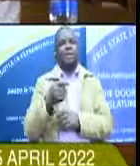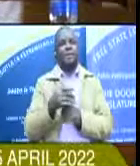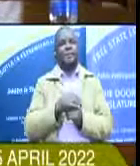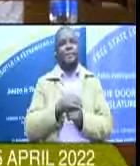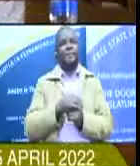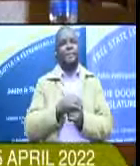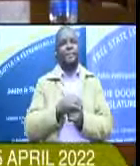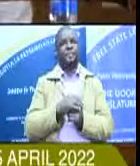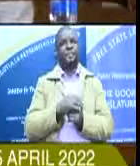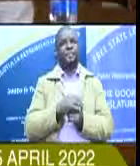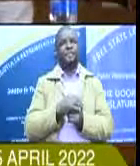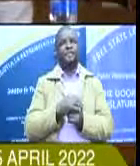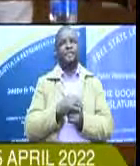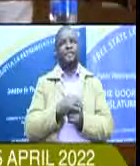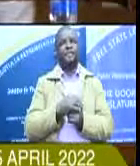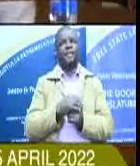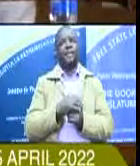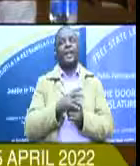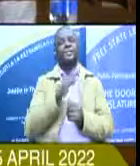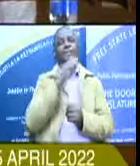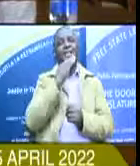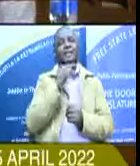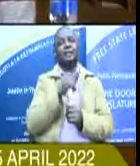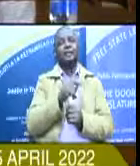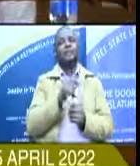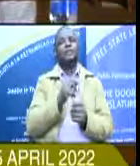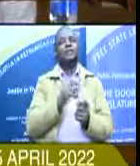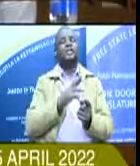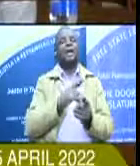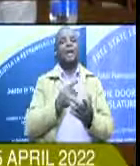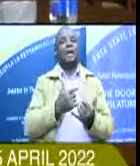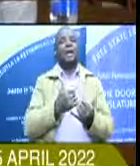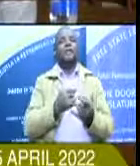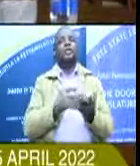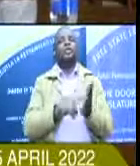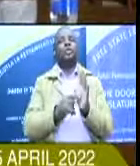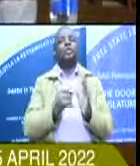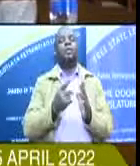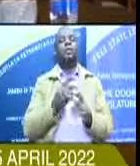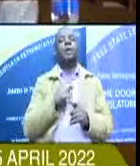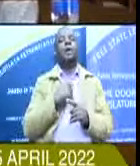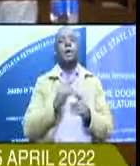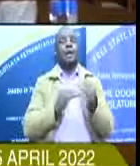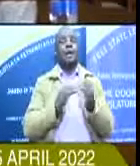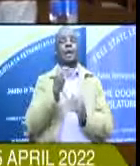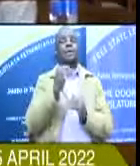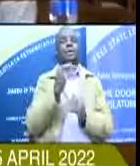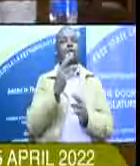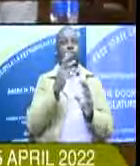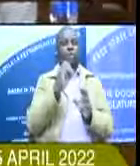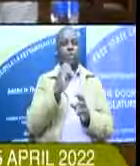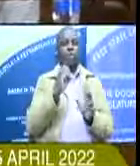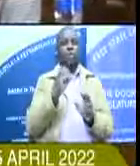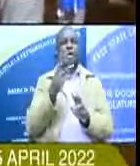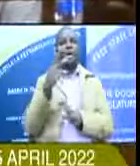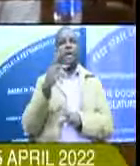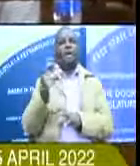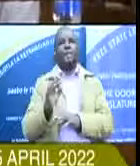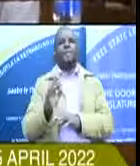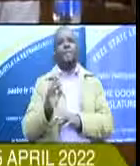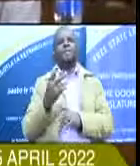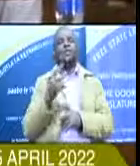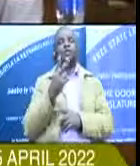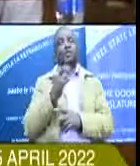12,711,441,000 rand, which represents a marginal increase of 0.9% on the